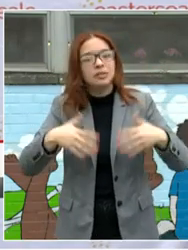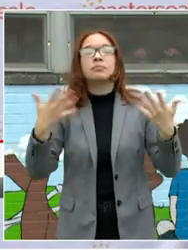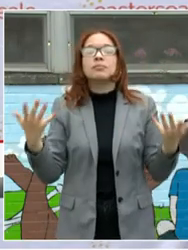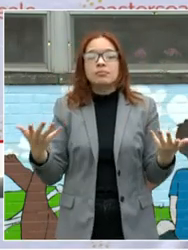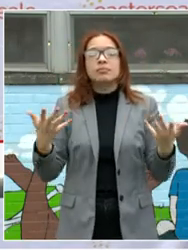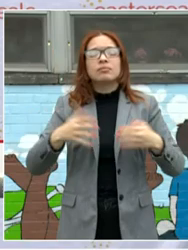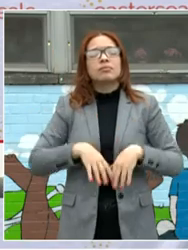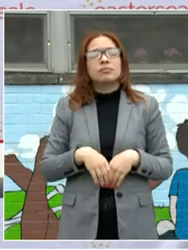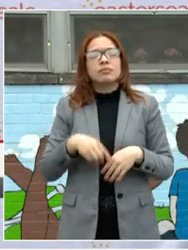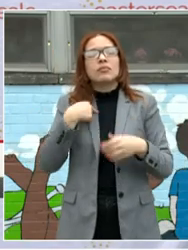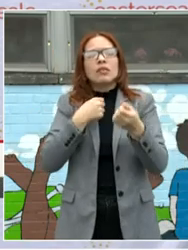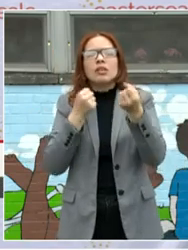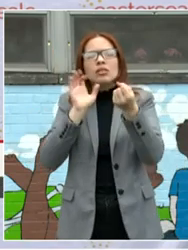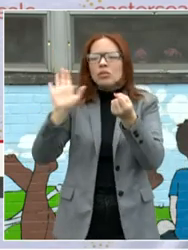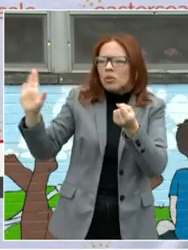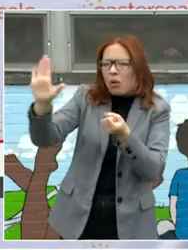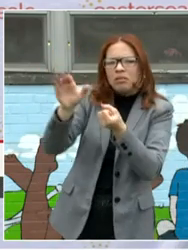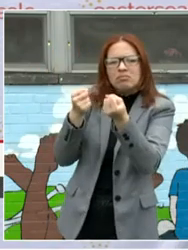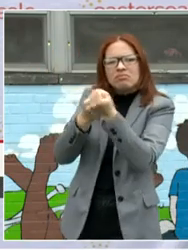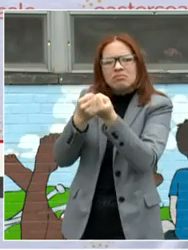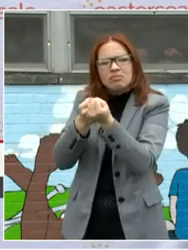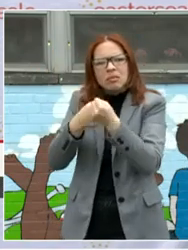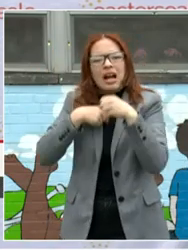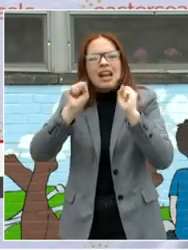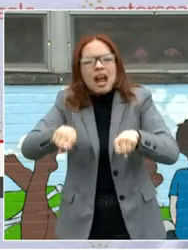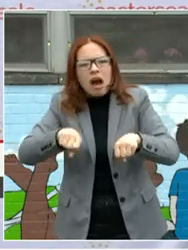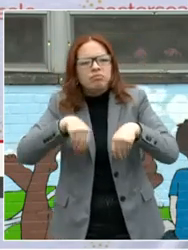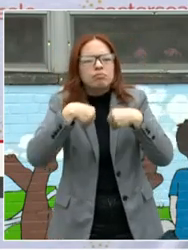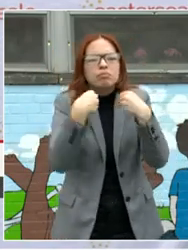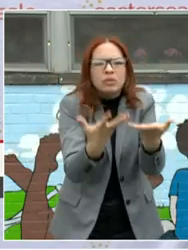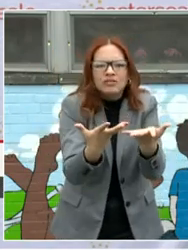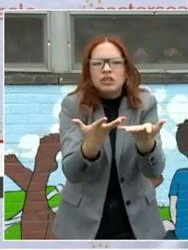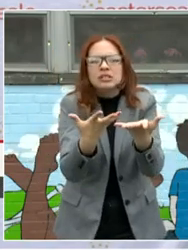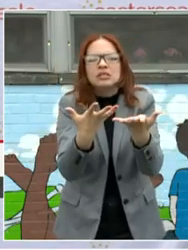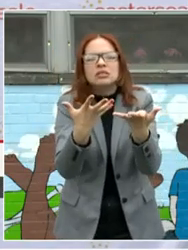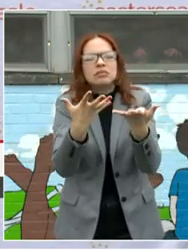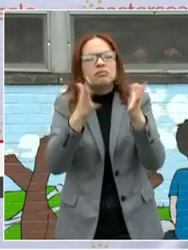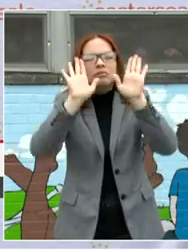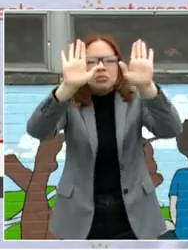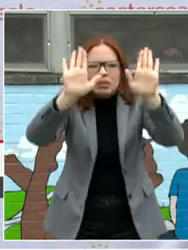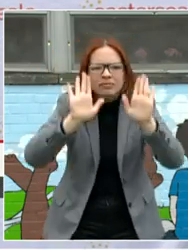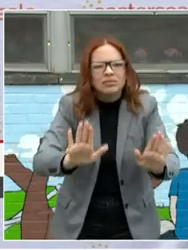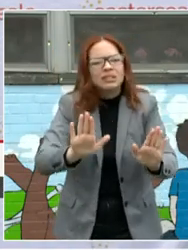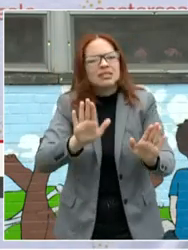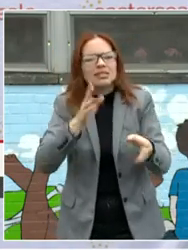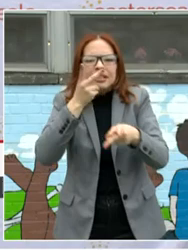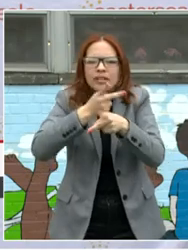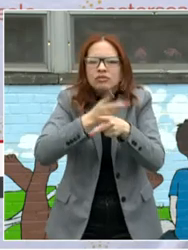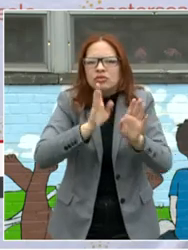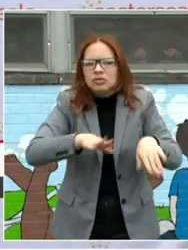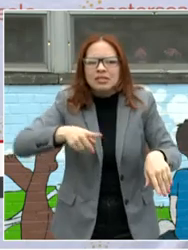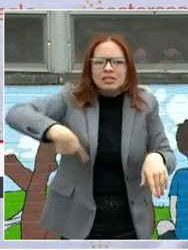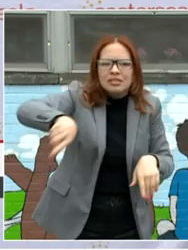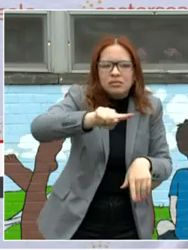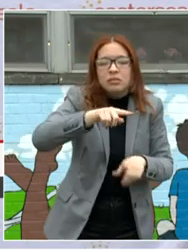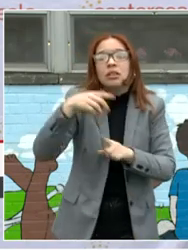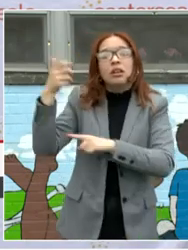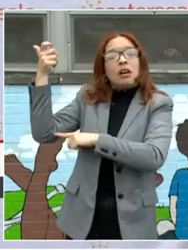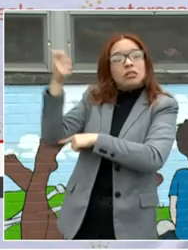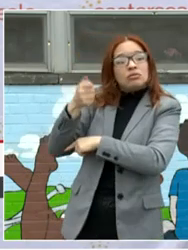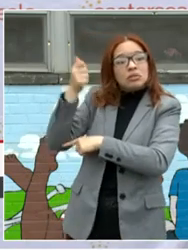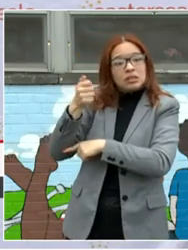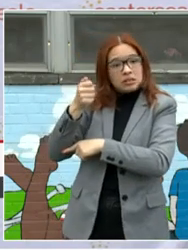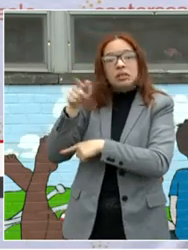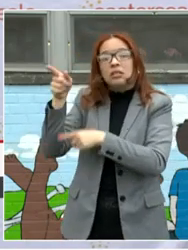the first-class care to an ever-growing number of families. Vouchers from OSSI enable us to serve low-income families at